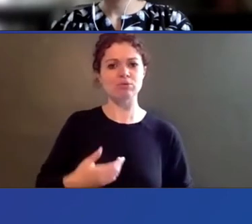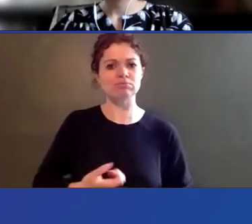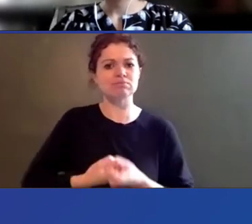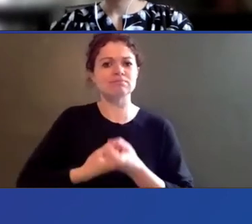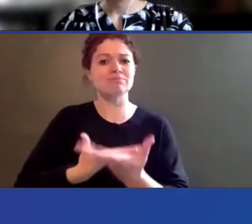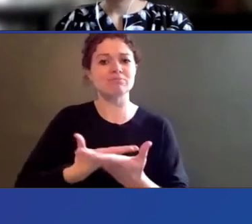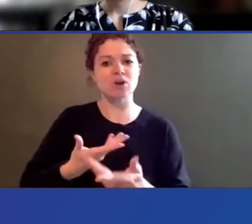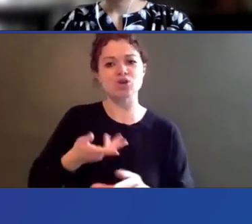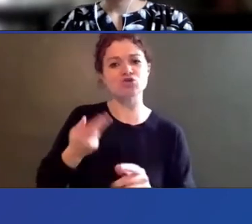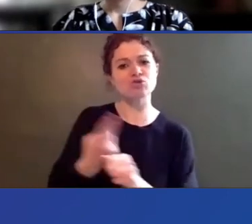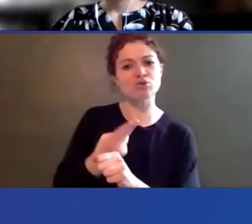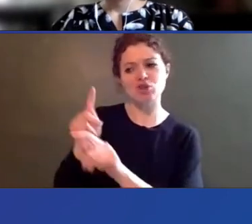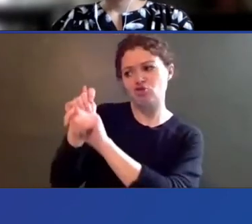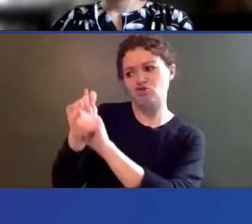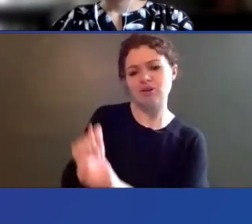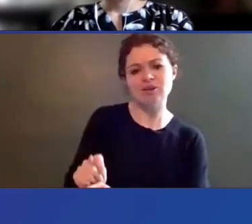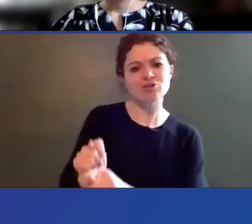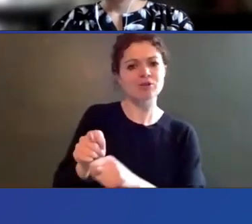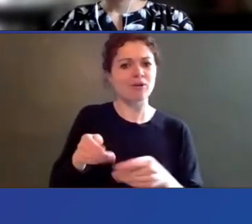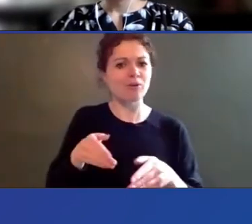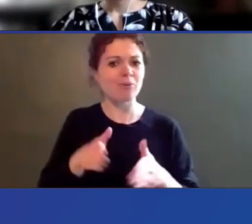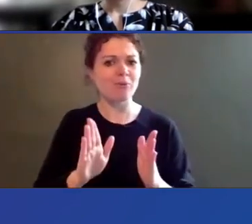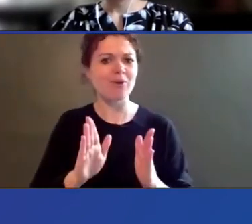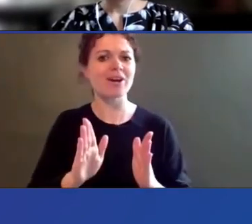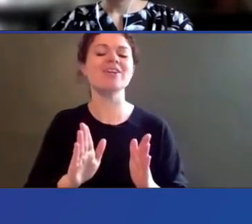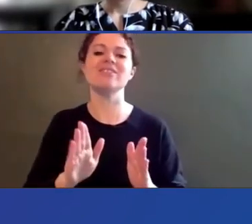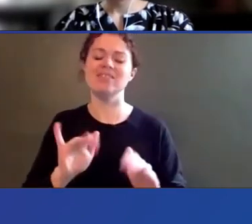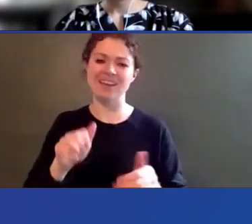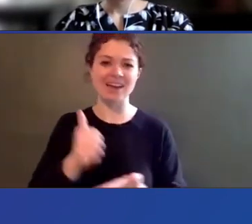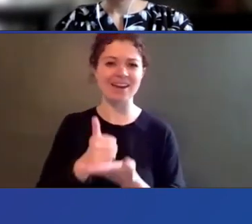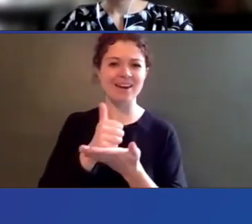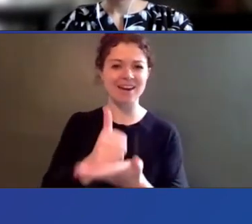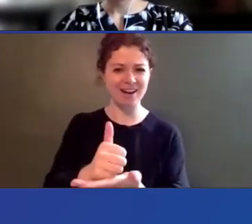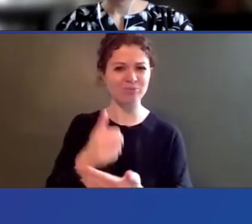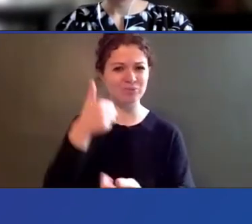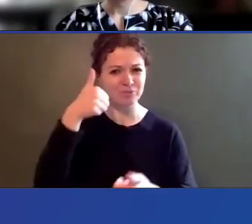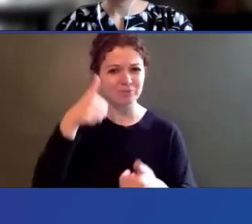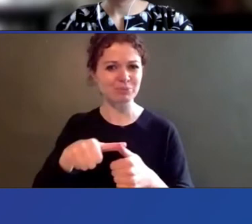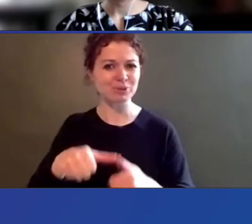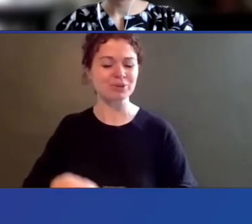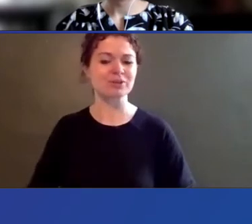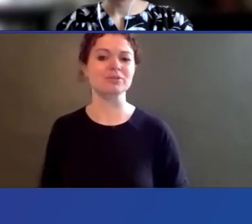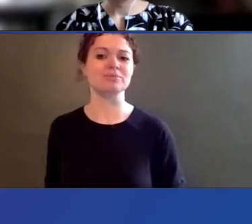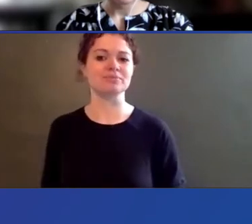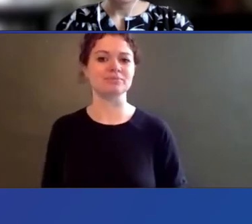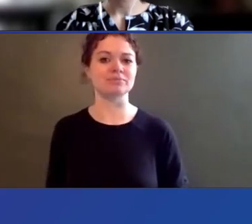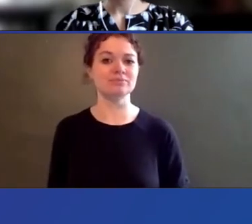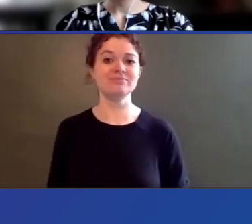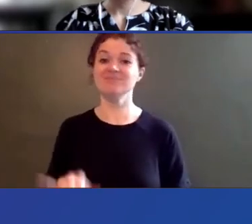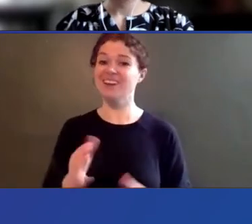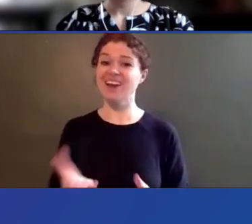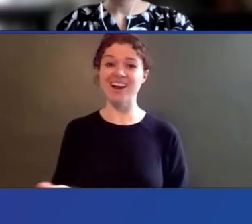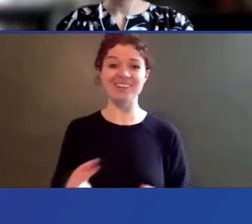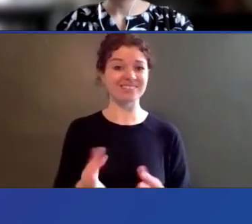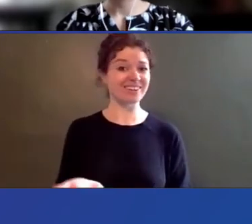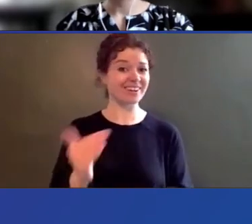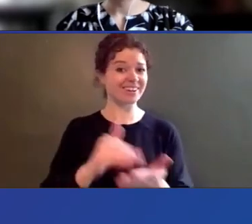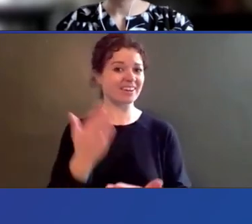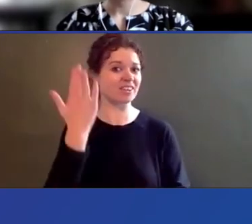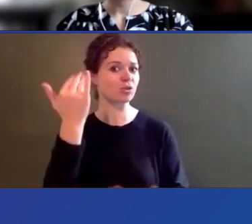And absolutely necessary. And you know, it's again, it's a story of who is in the conversation, but certainly